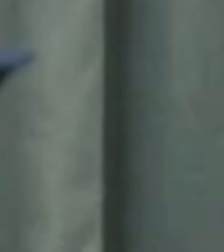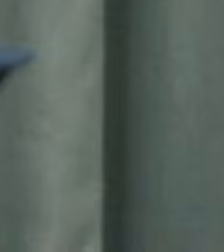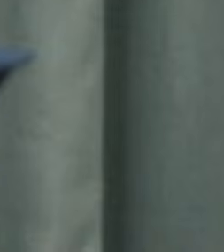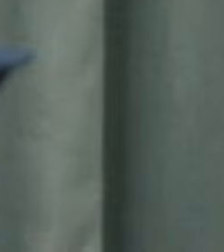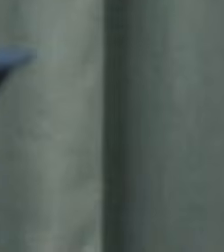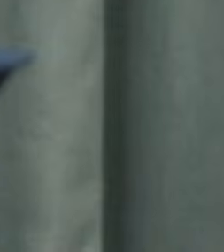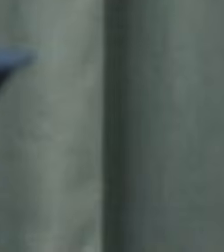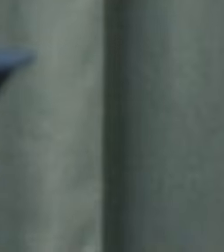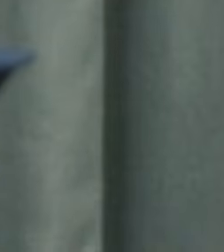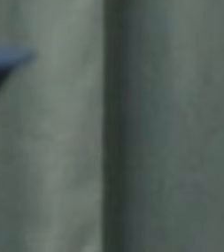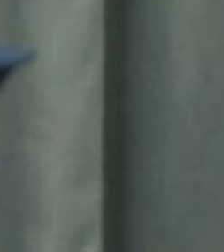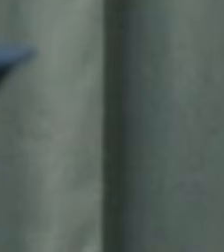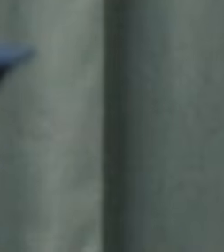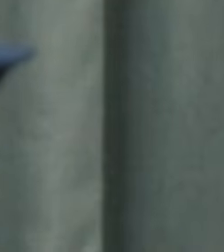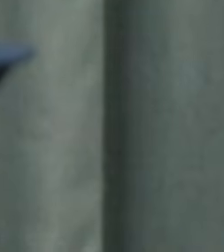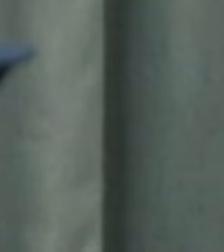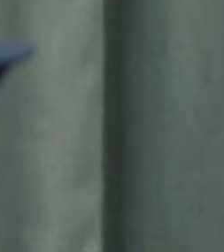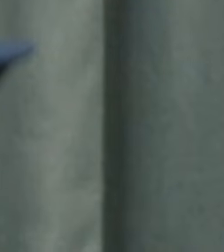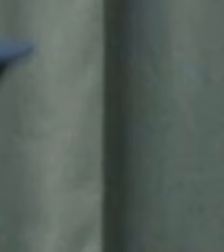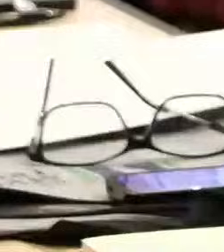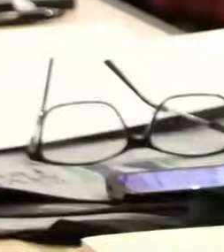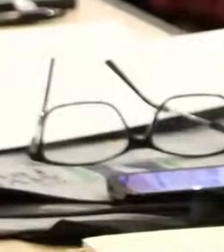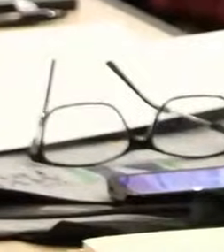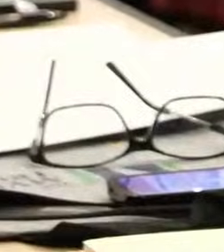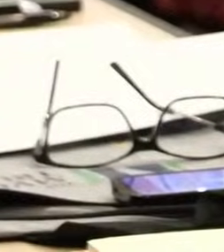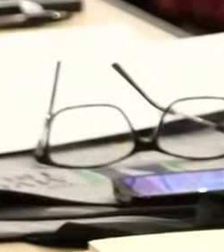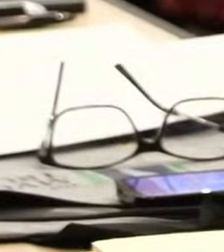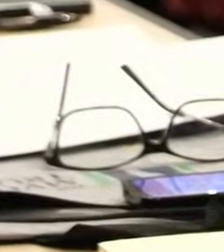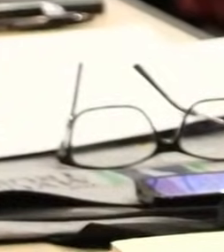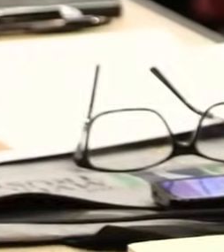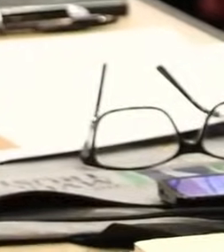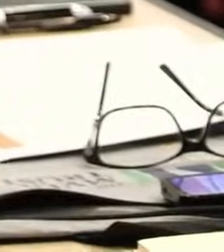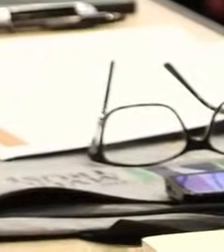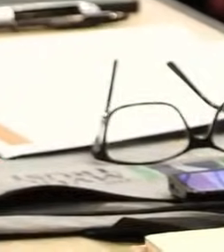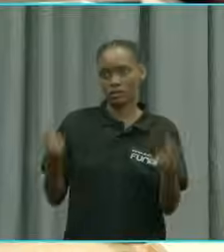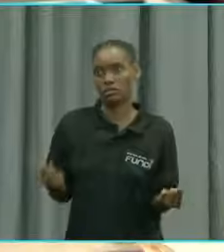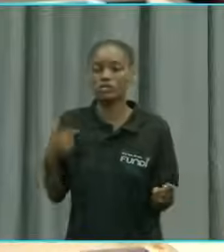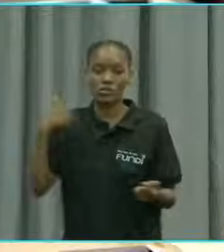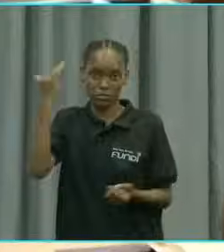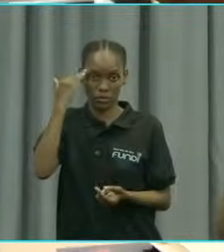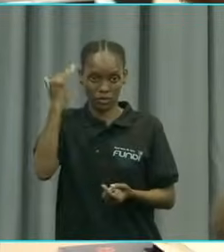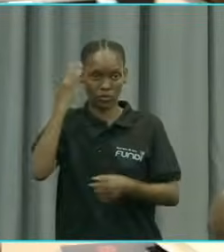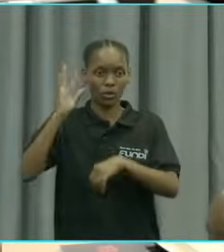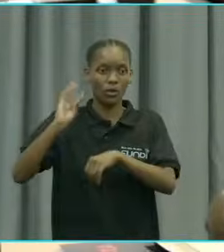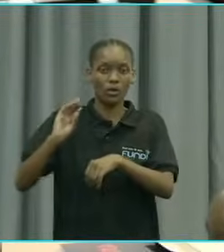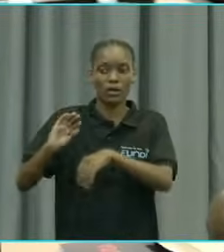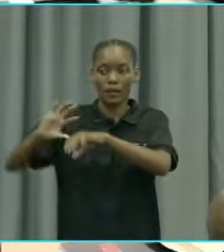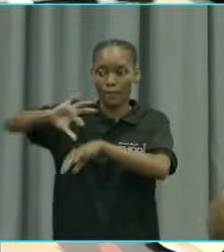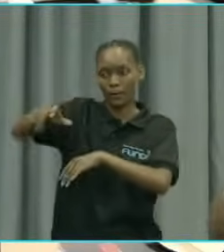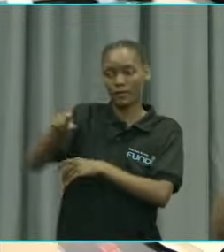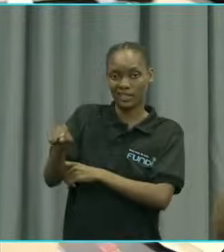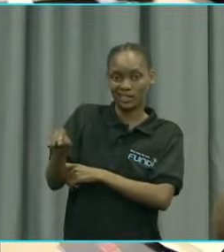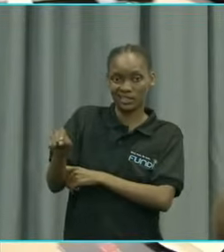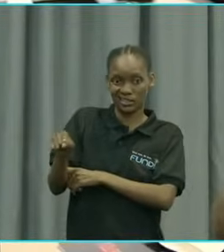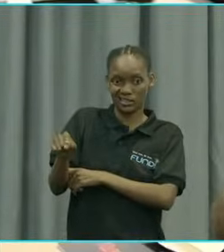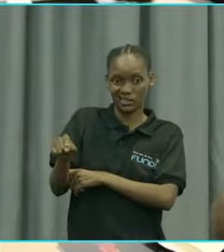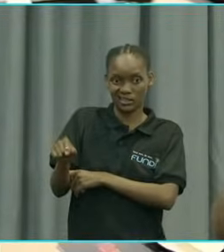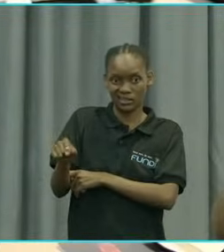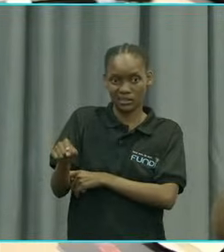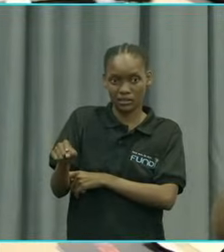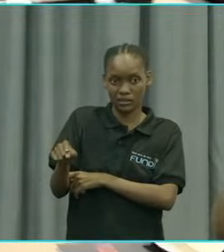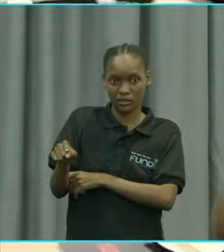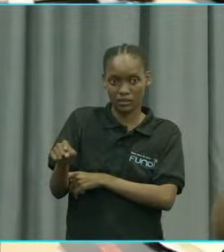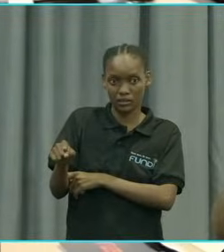have situations where just people then divert. I know of a province that distribute posts